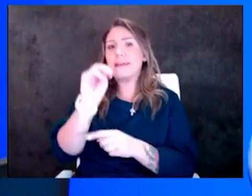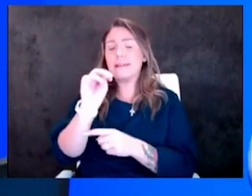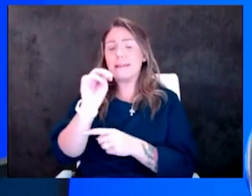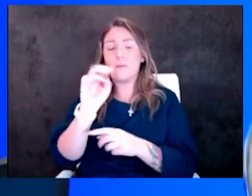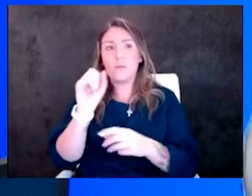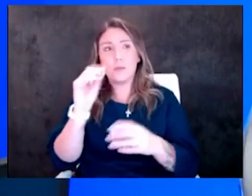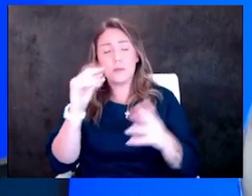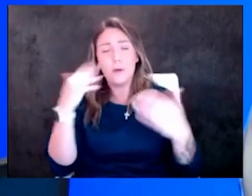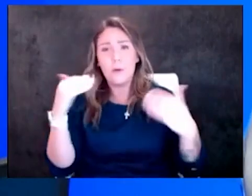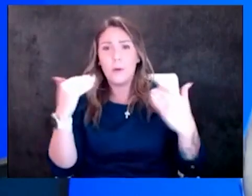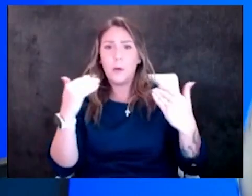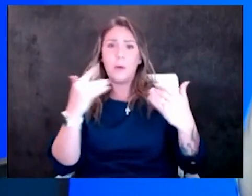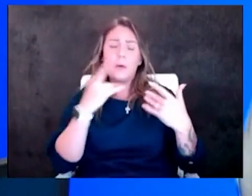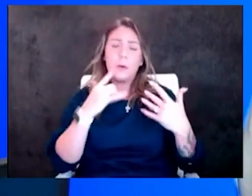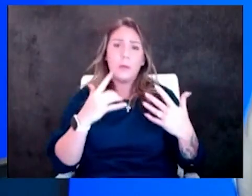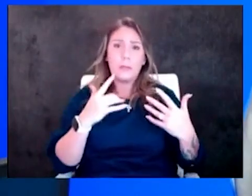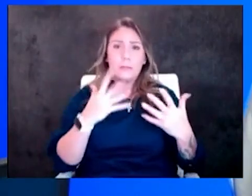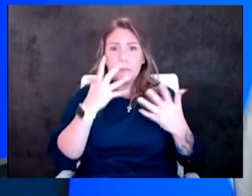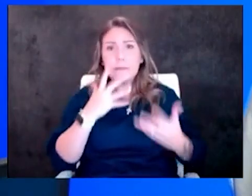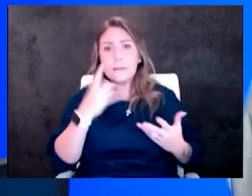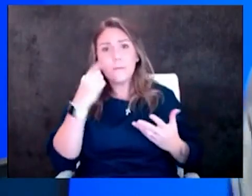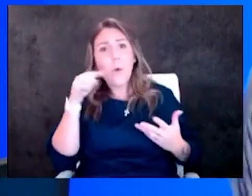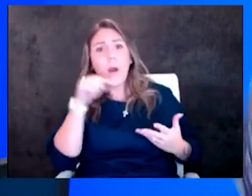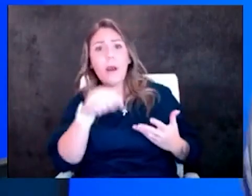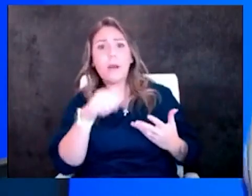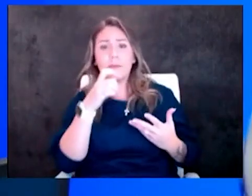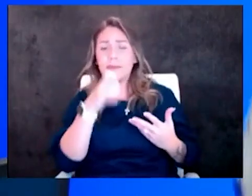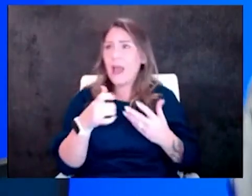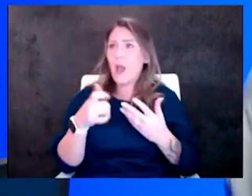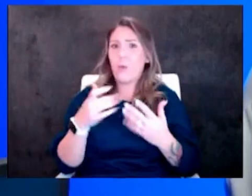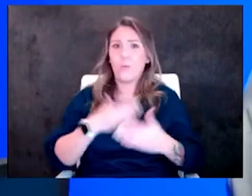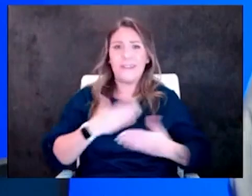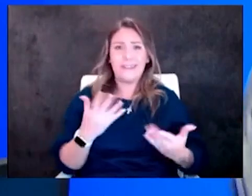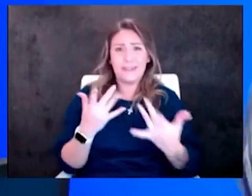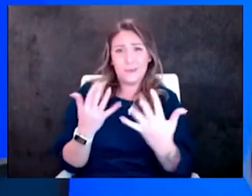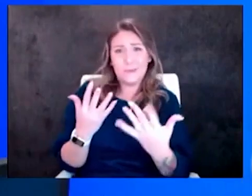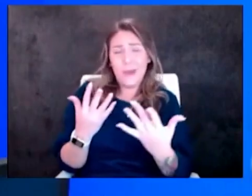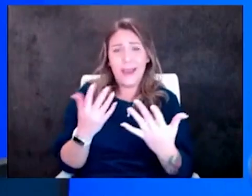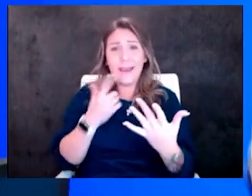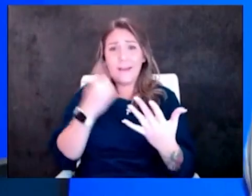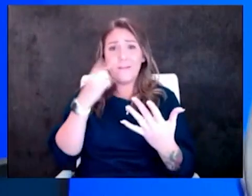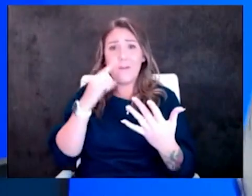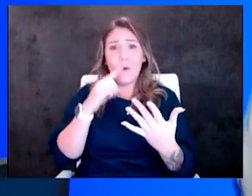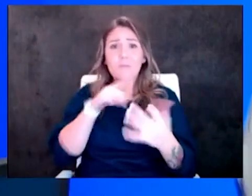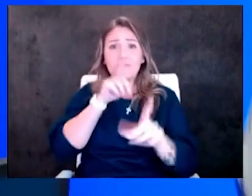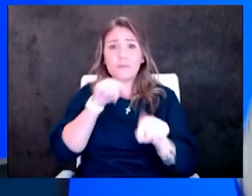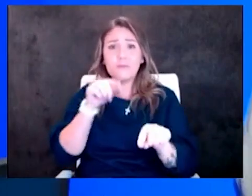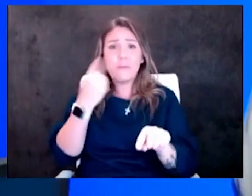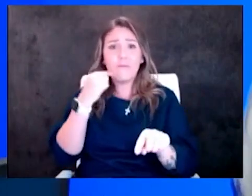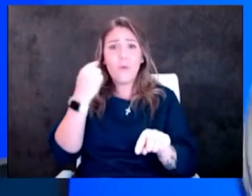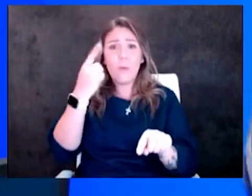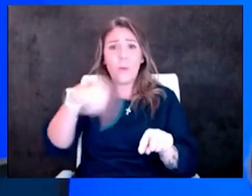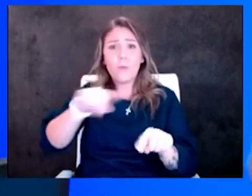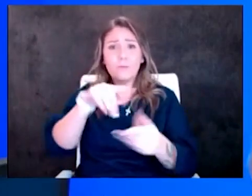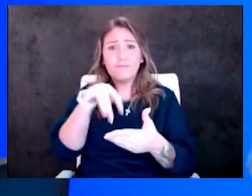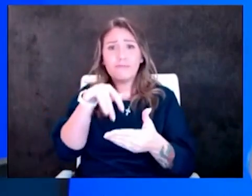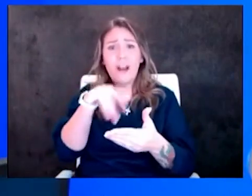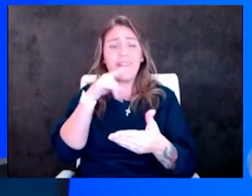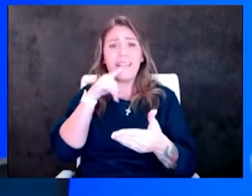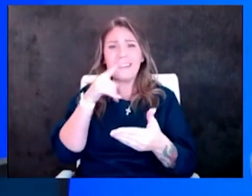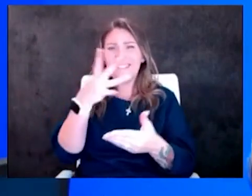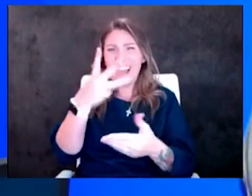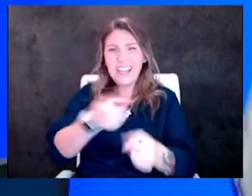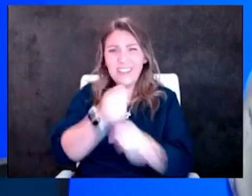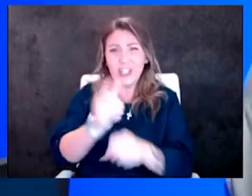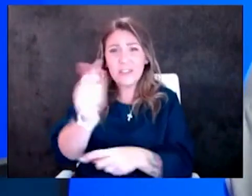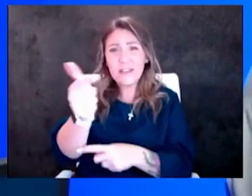be willing to wait for the results of the clinical trial, which would be multiple years down the road, and he would have pursued the treatment that we had the opportunity to do